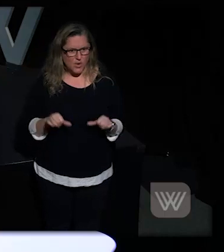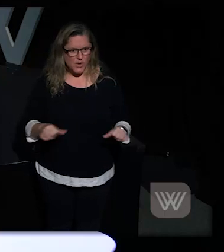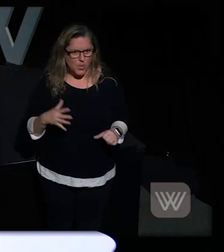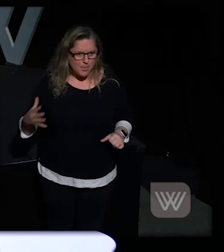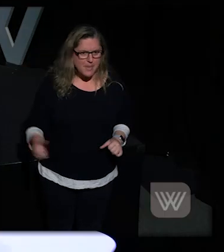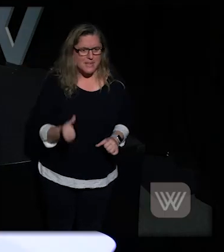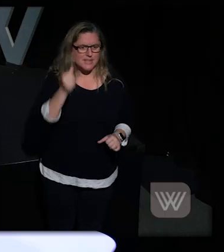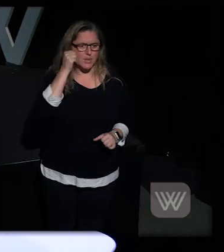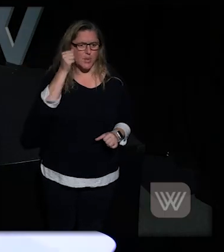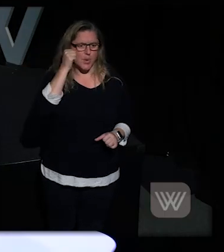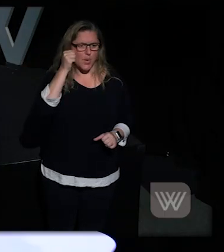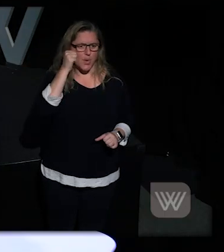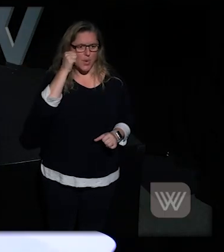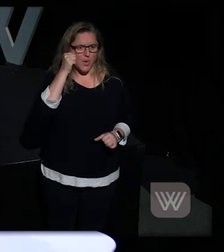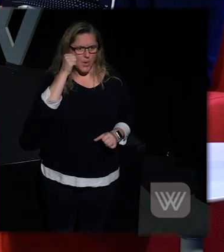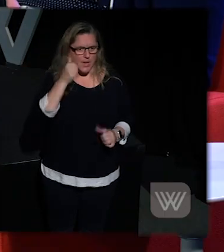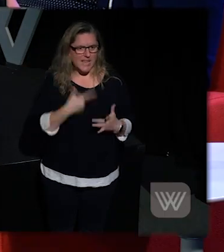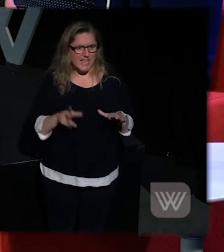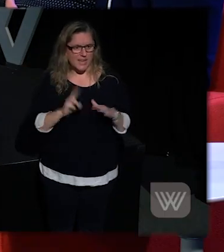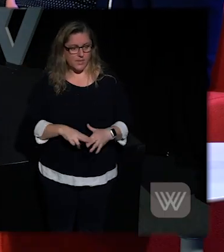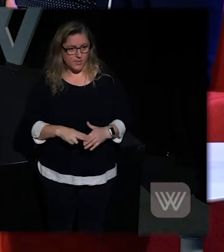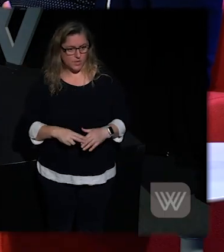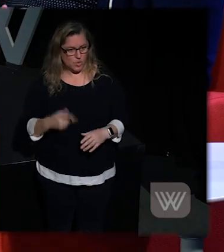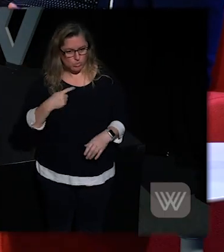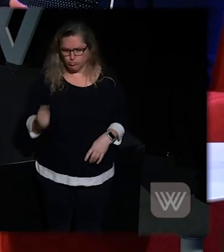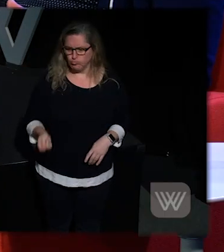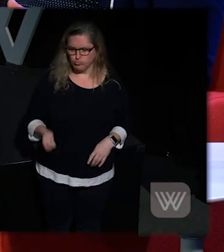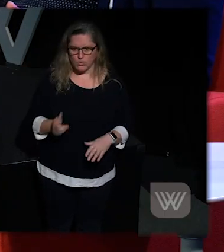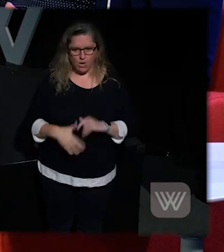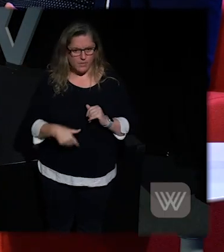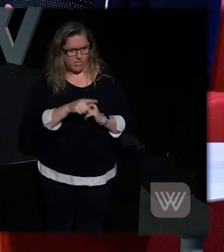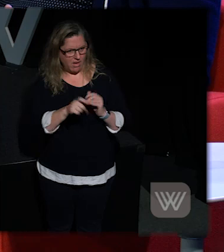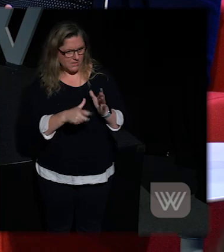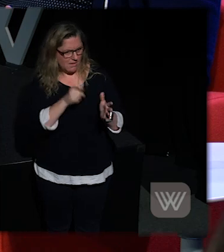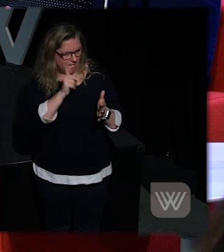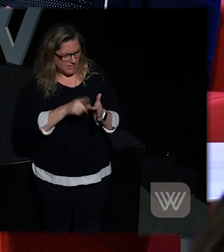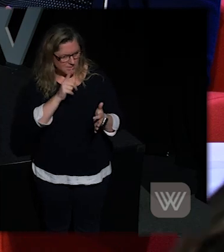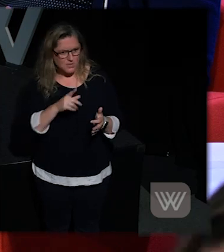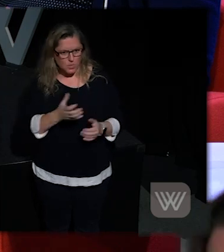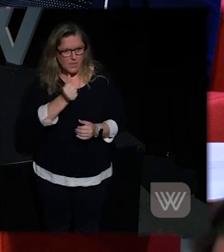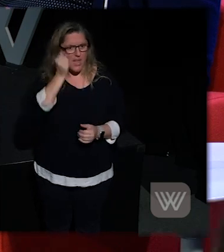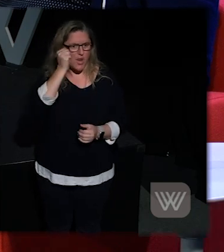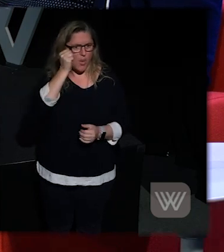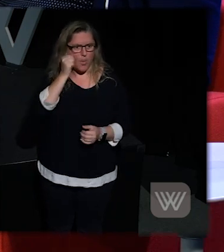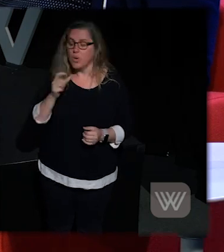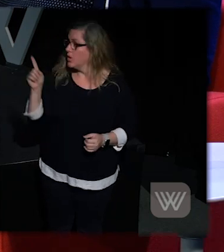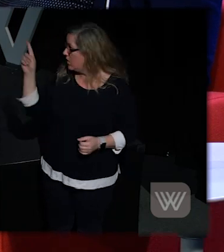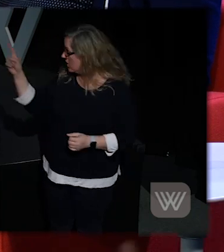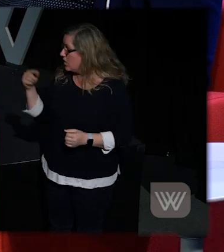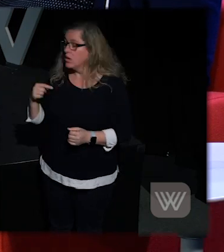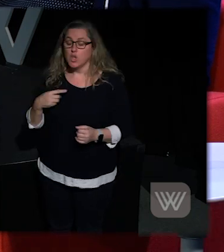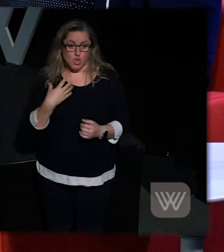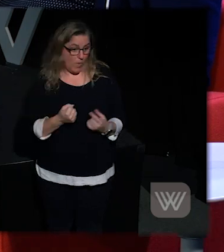to know if you are presiding over those cases, you have to understand. You've also got that distinction between individual trolls